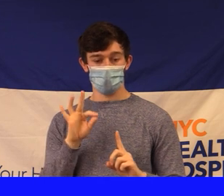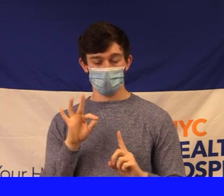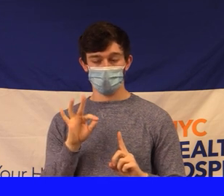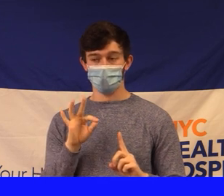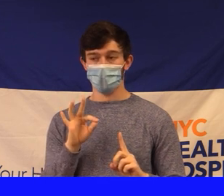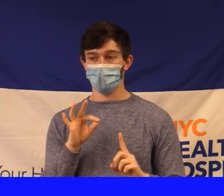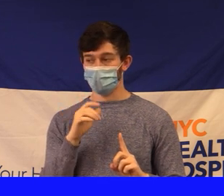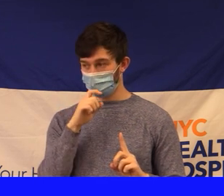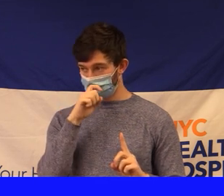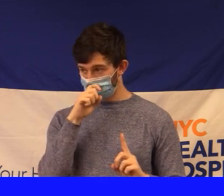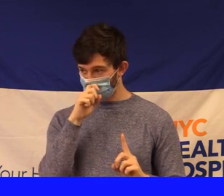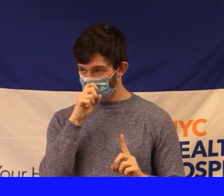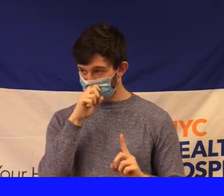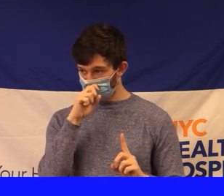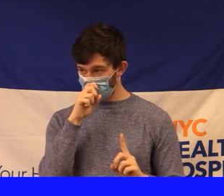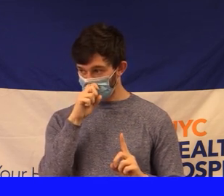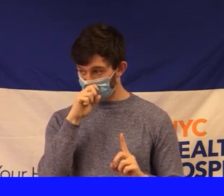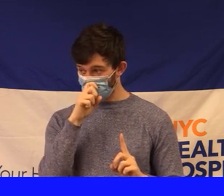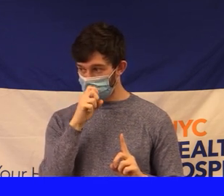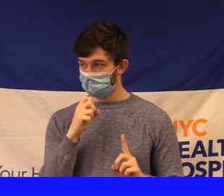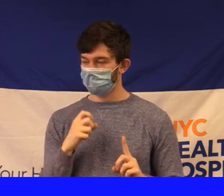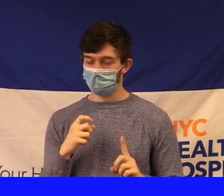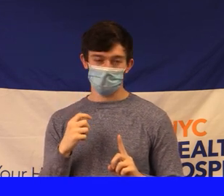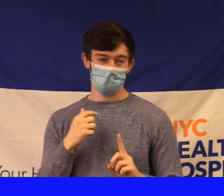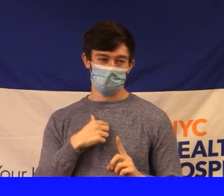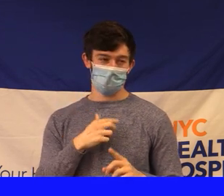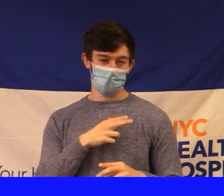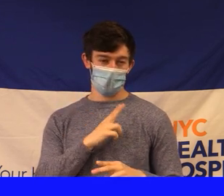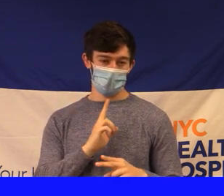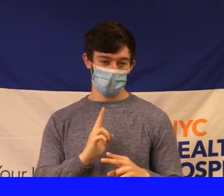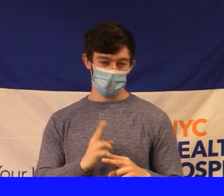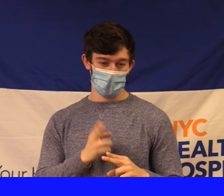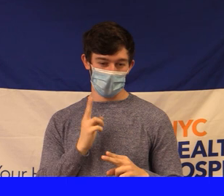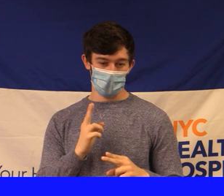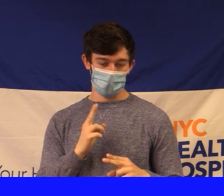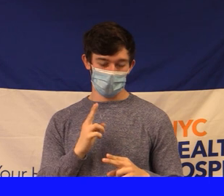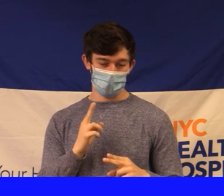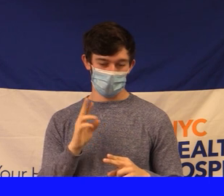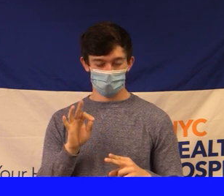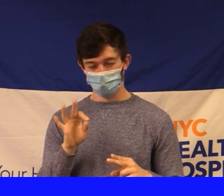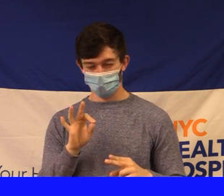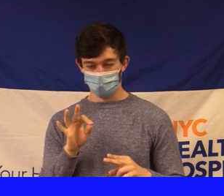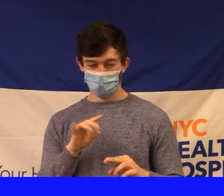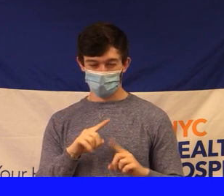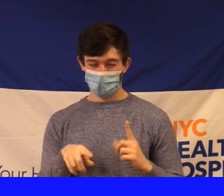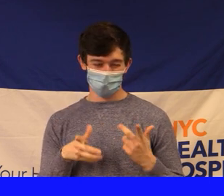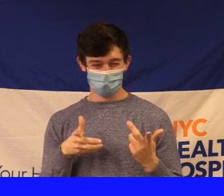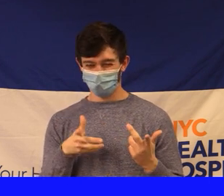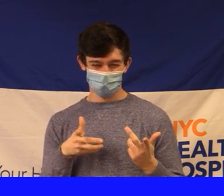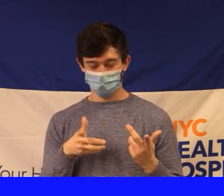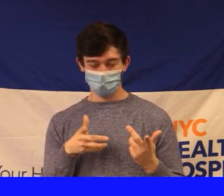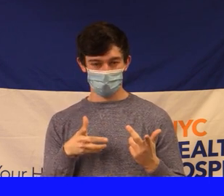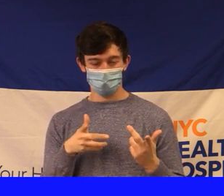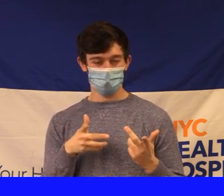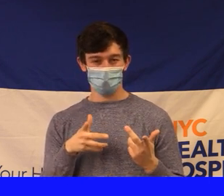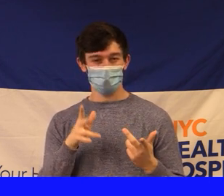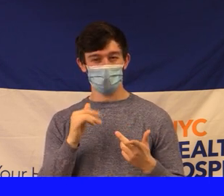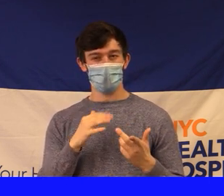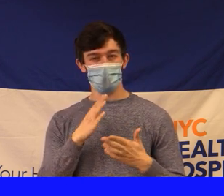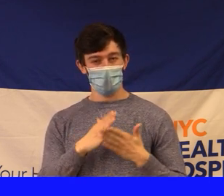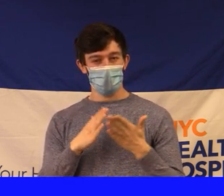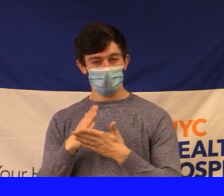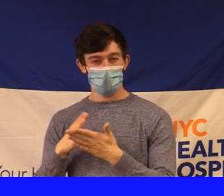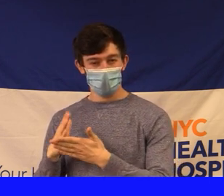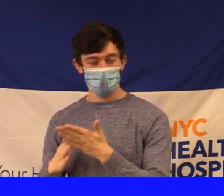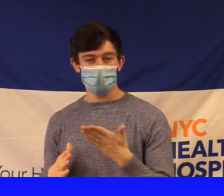of the furniture, I'm calling it furniture, I know that's not the right word, but like the different components, physical components, or is